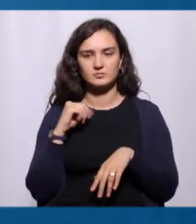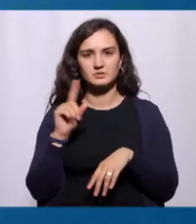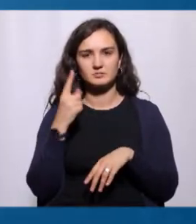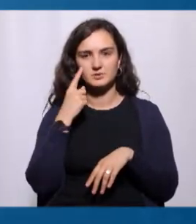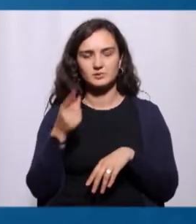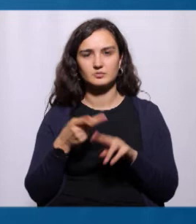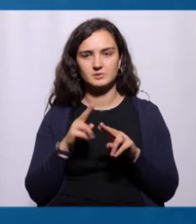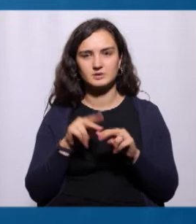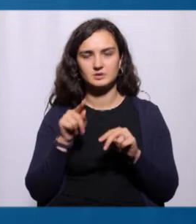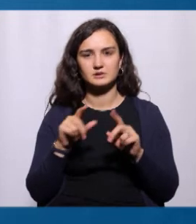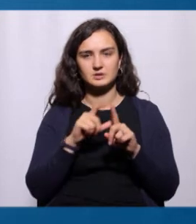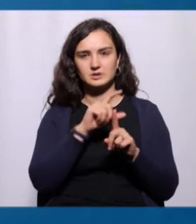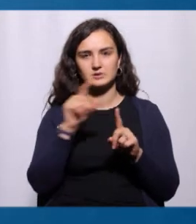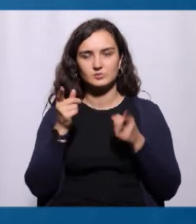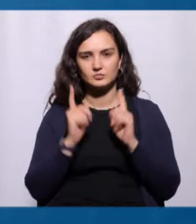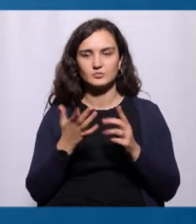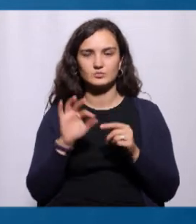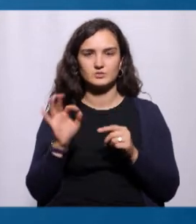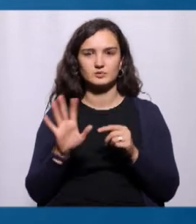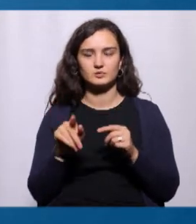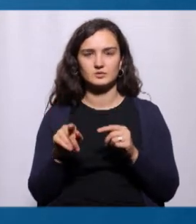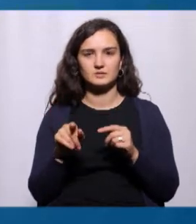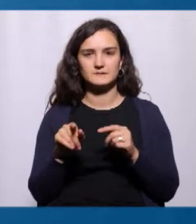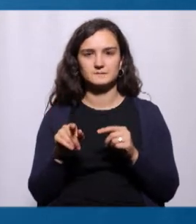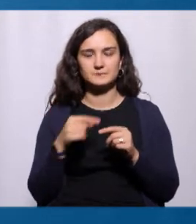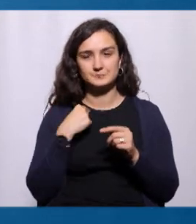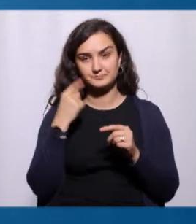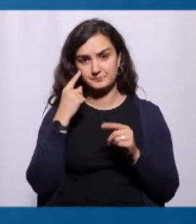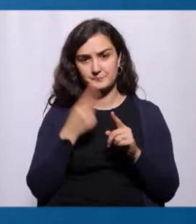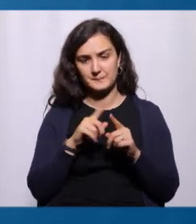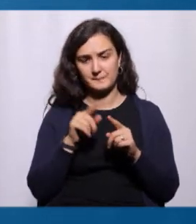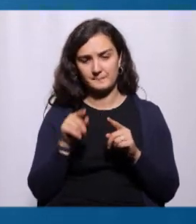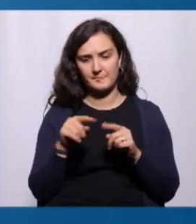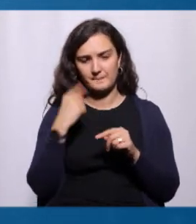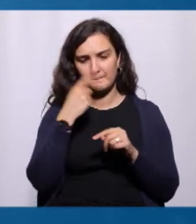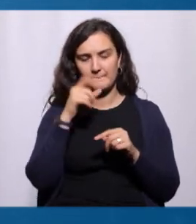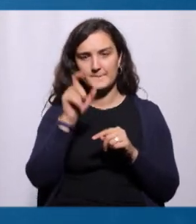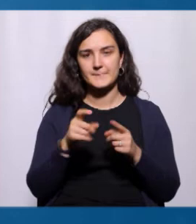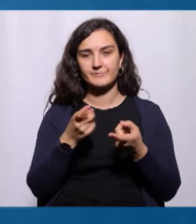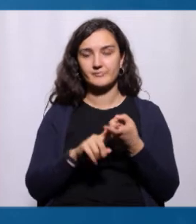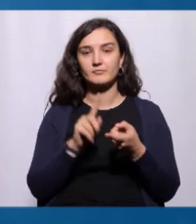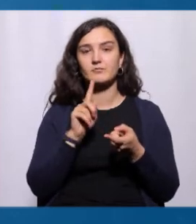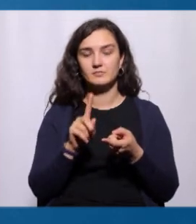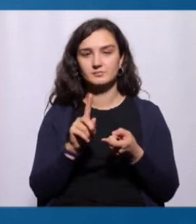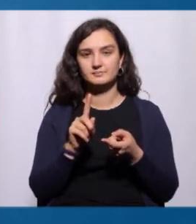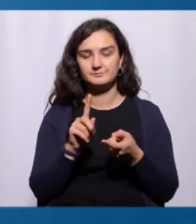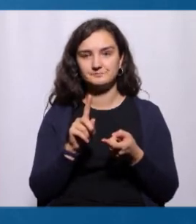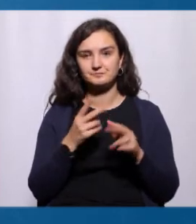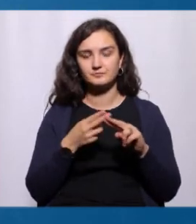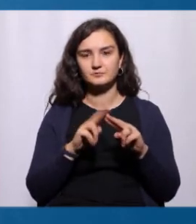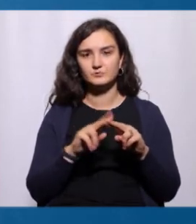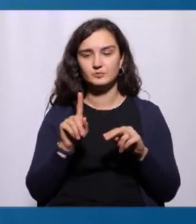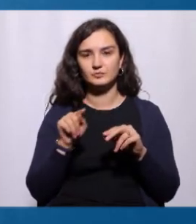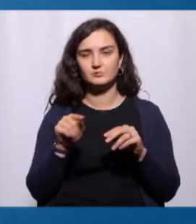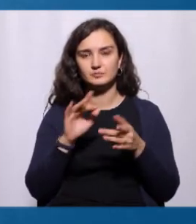What do you think? Is this sentence true or false? Well, Ms. Sophie, I think it depends on the person, but because